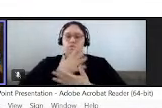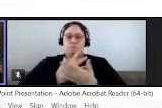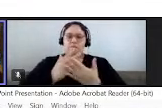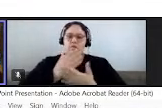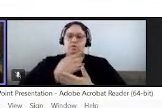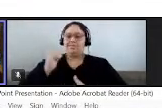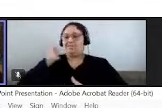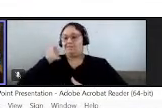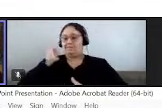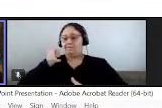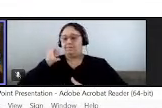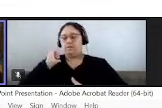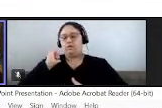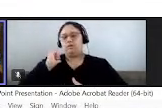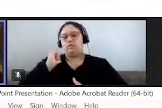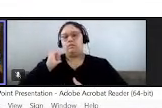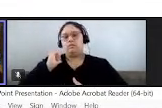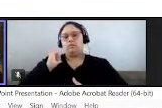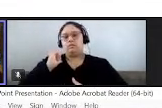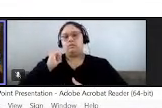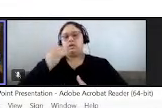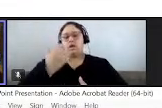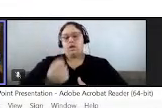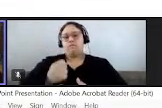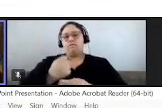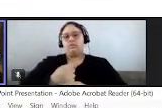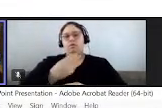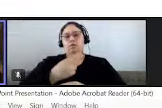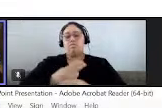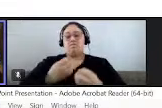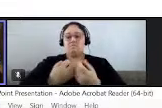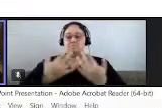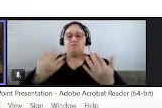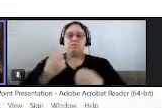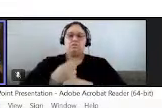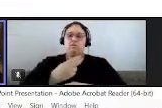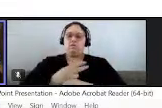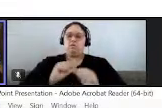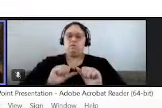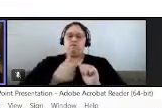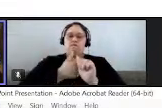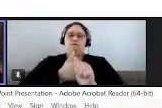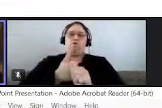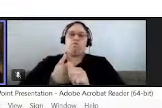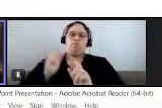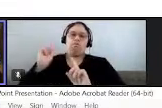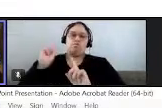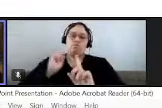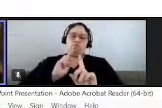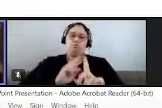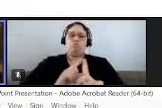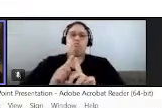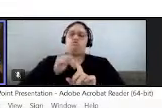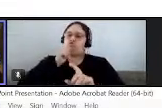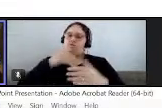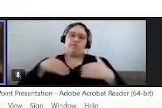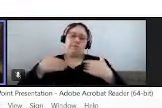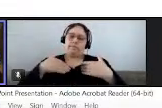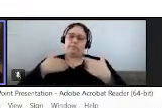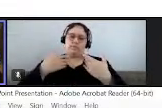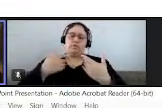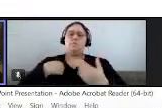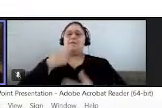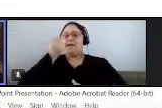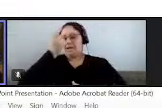is yesterday we had stakeholders, a lot of stakeholders following us that they were not happy. And I